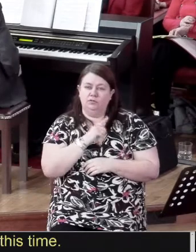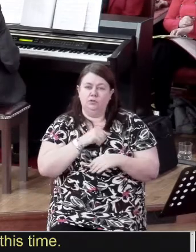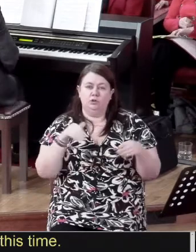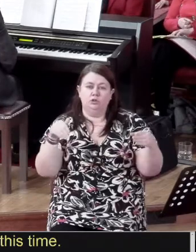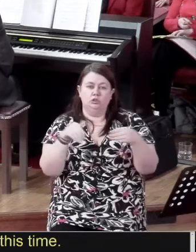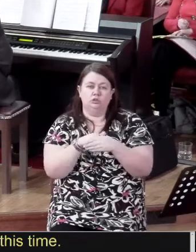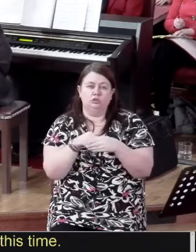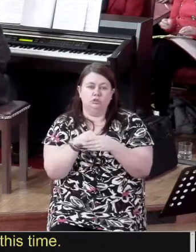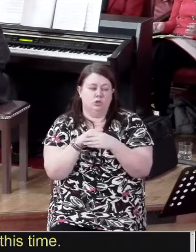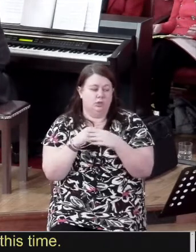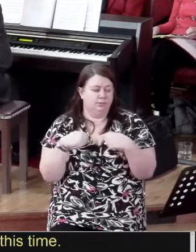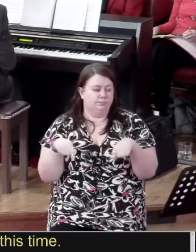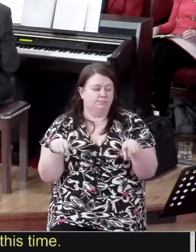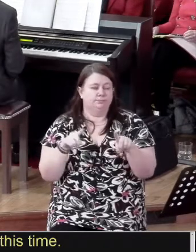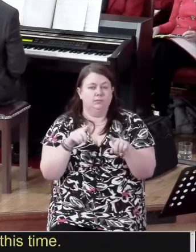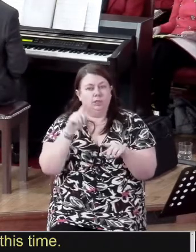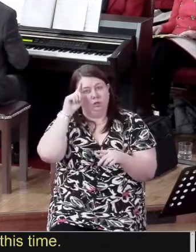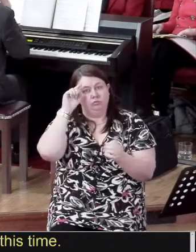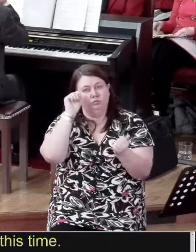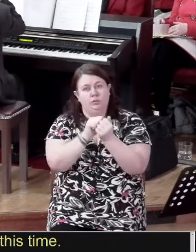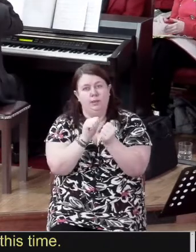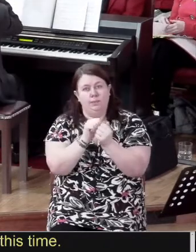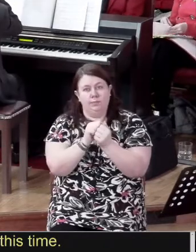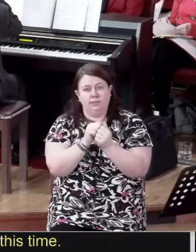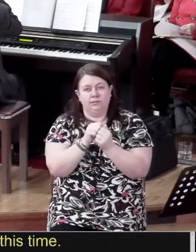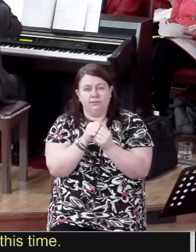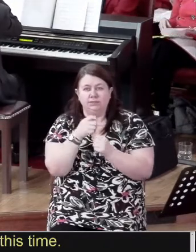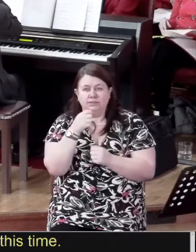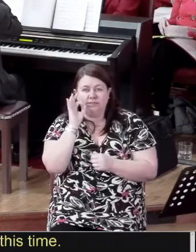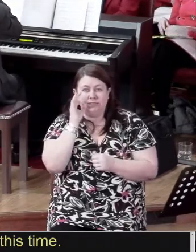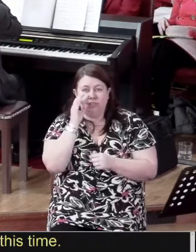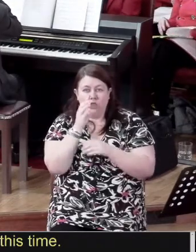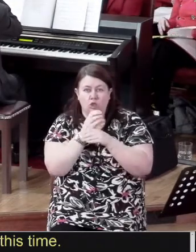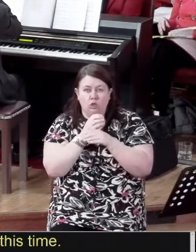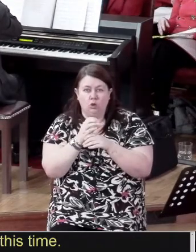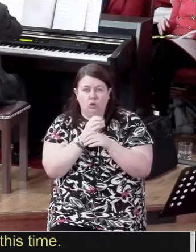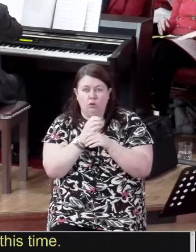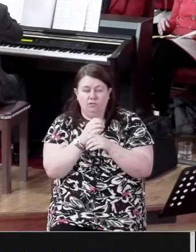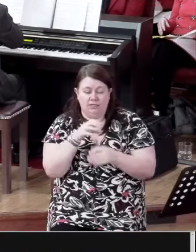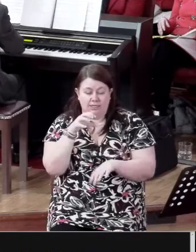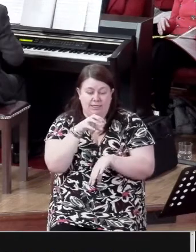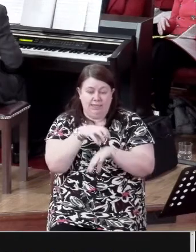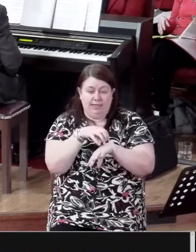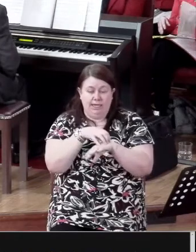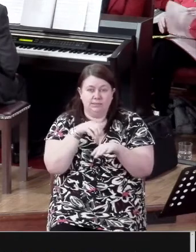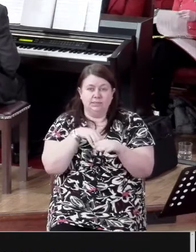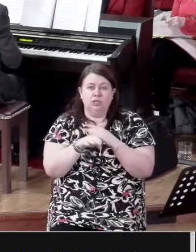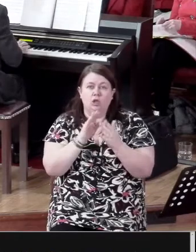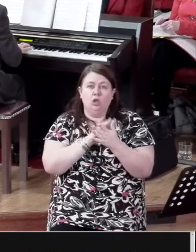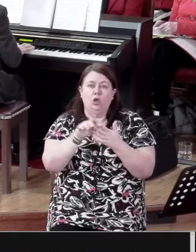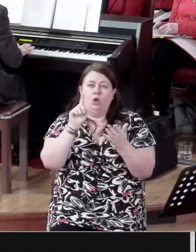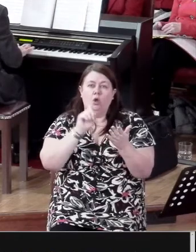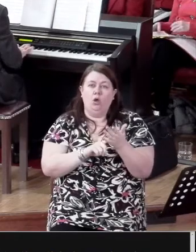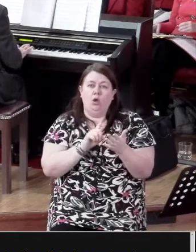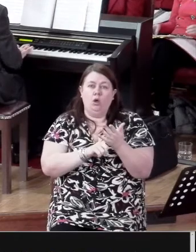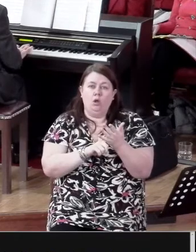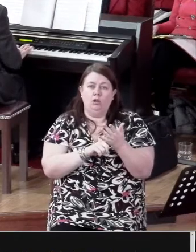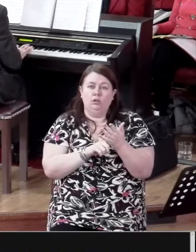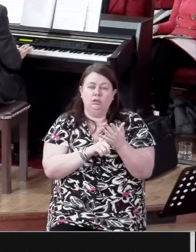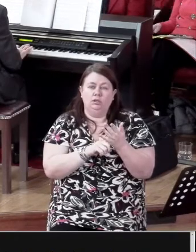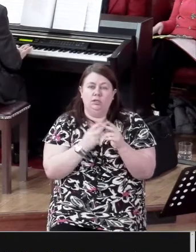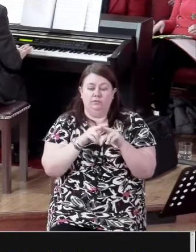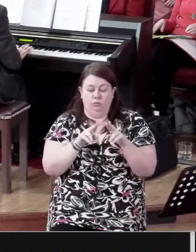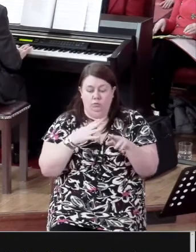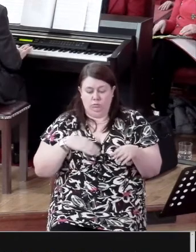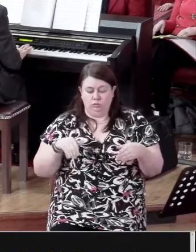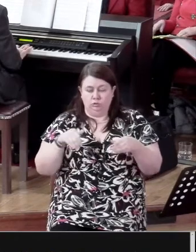is the opportunity for tea and coffee and some cakes in the hall. Let's join together then as we draw our service to a